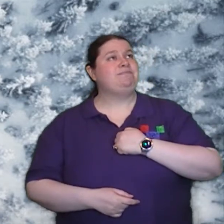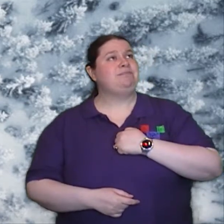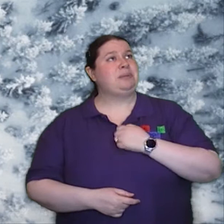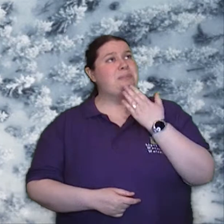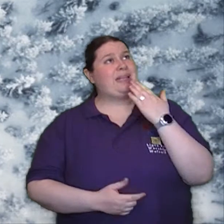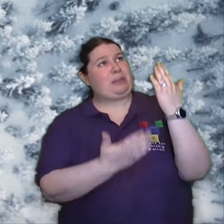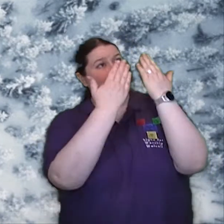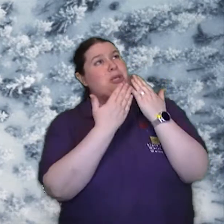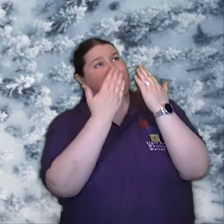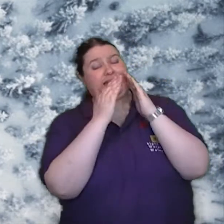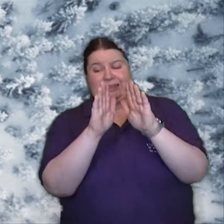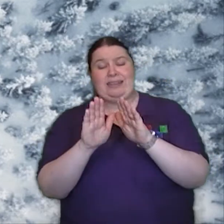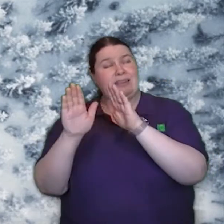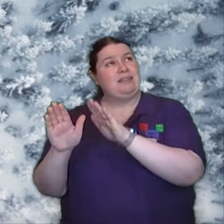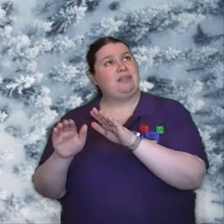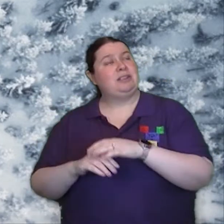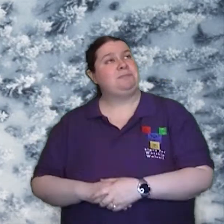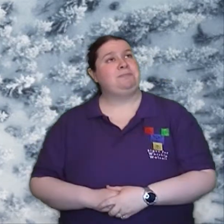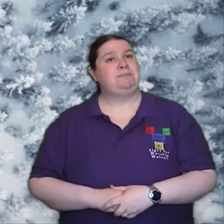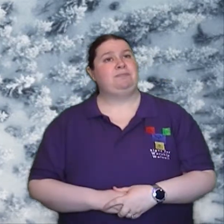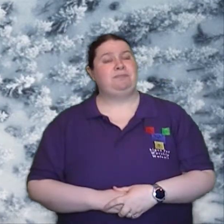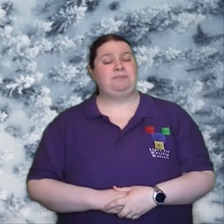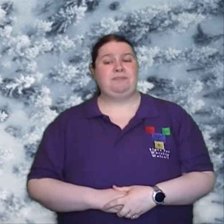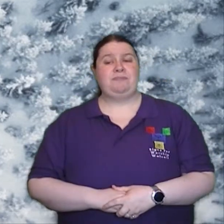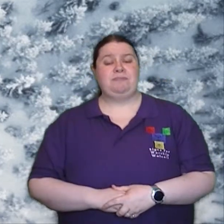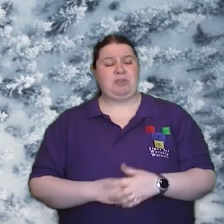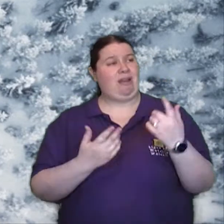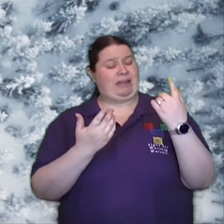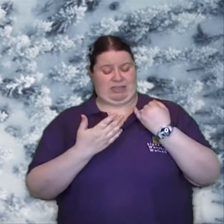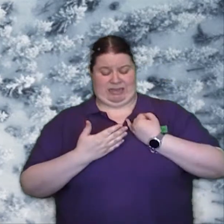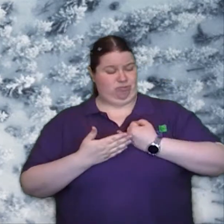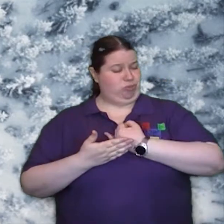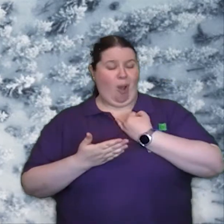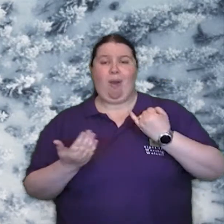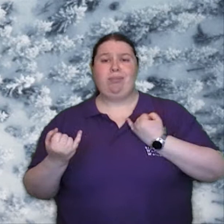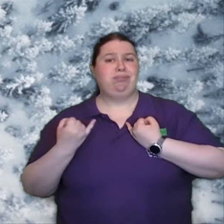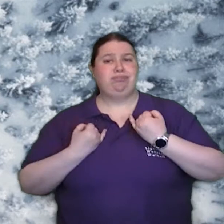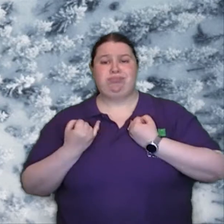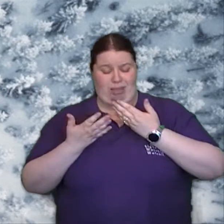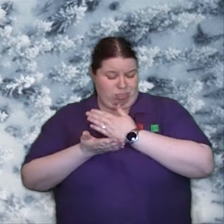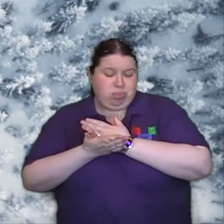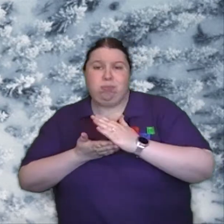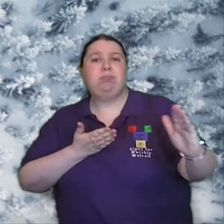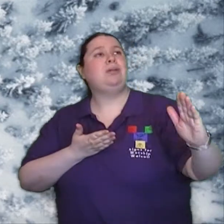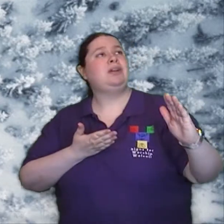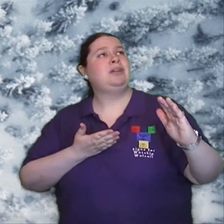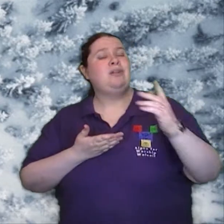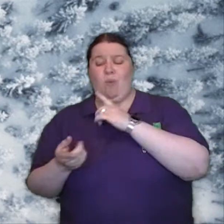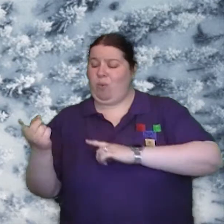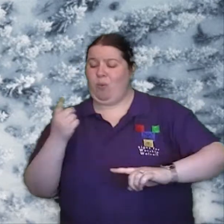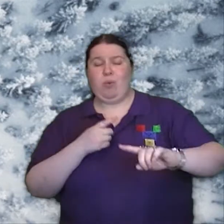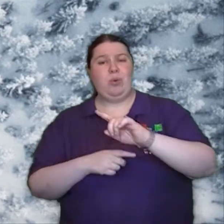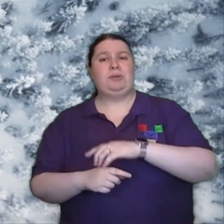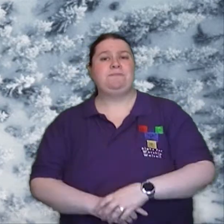repent. Have mercy on us according to your love. Wash away our wrongdoing